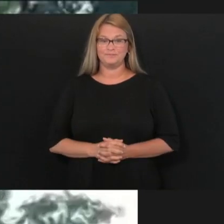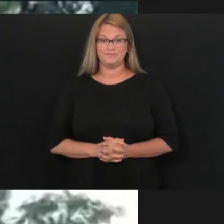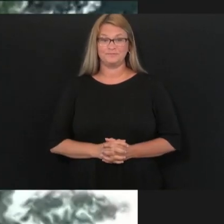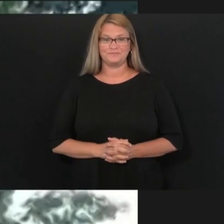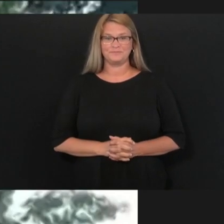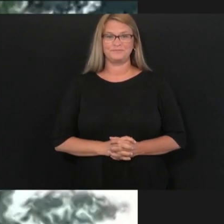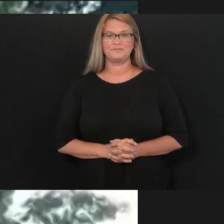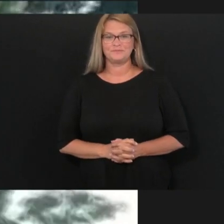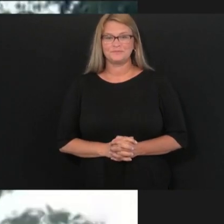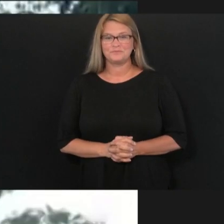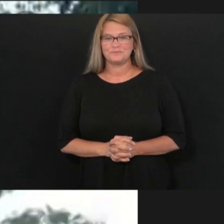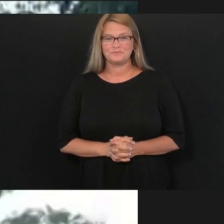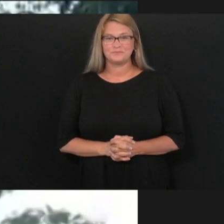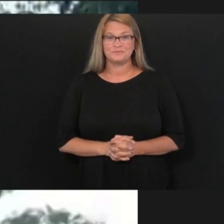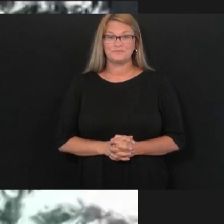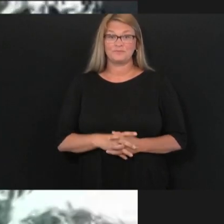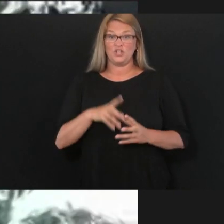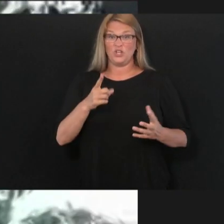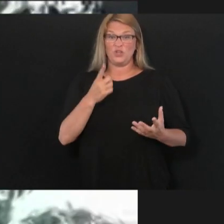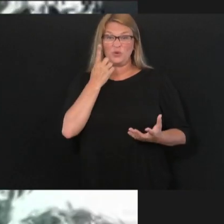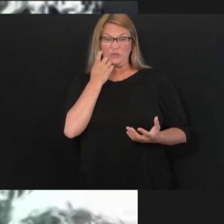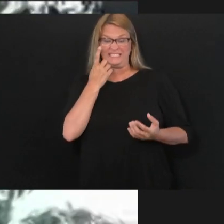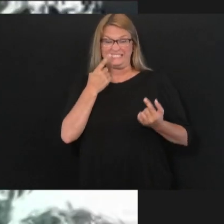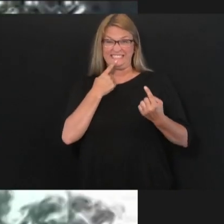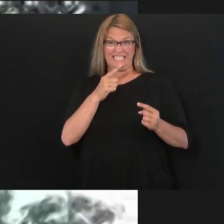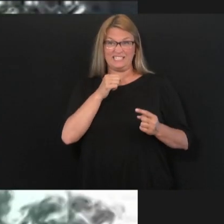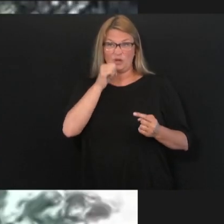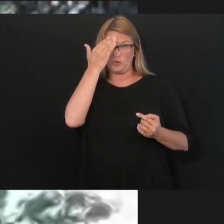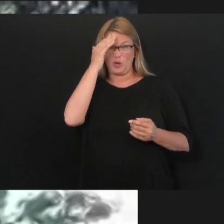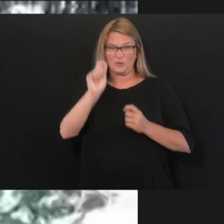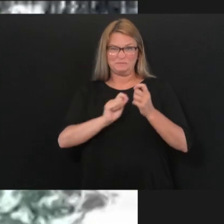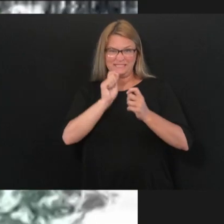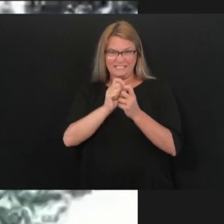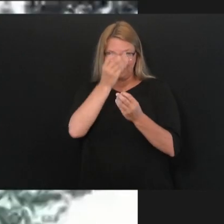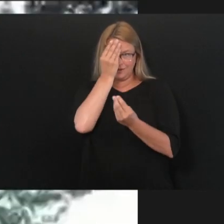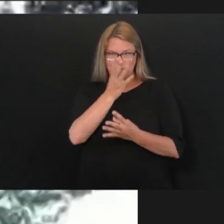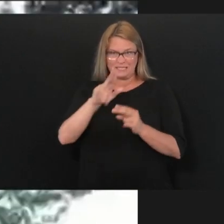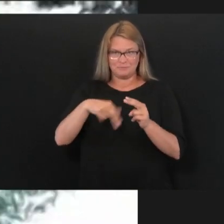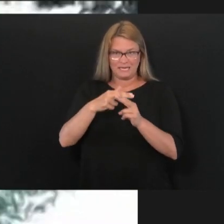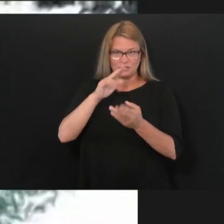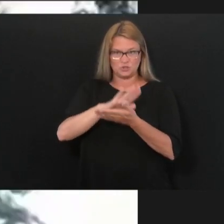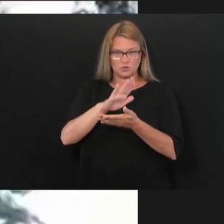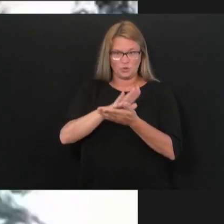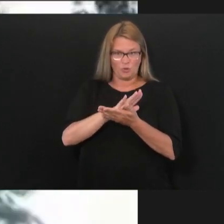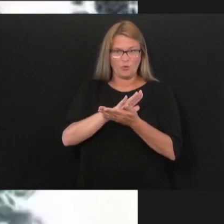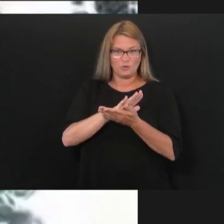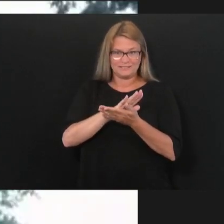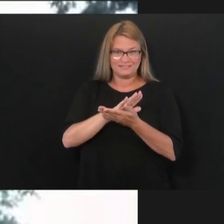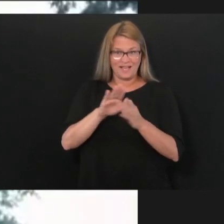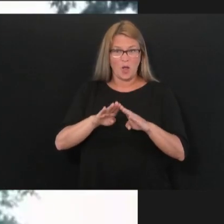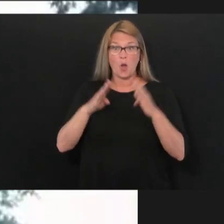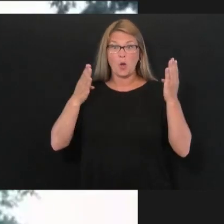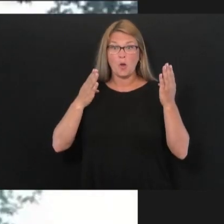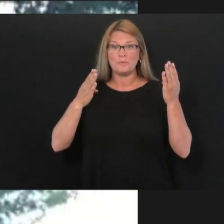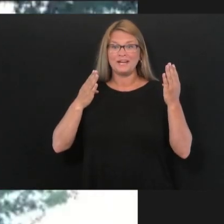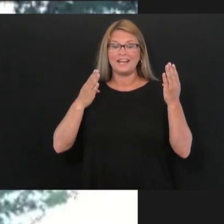on the fact that you don't know the specifics are still being worked out when it comes to school guidelines. It's obviously